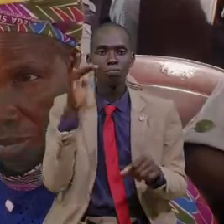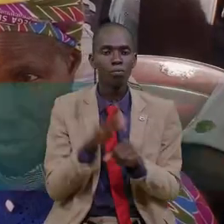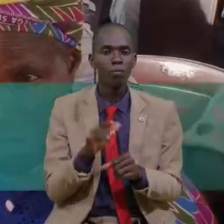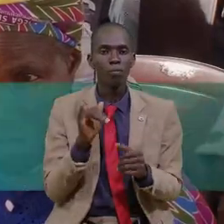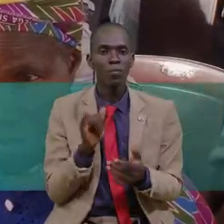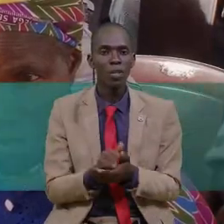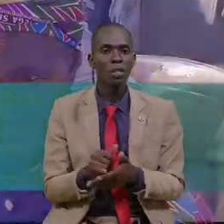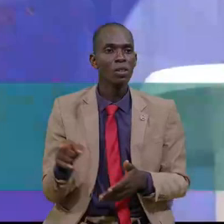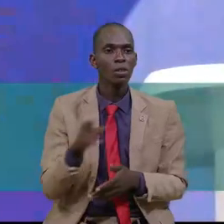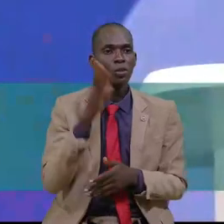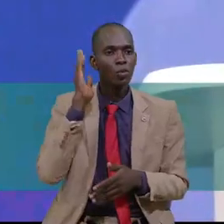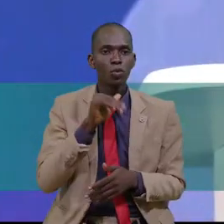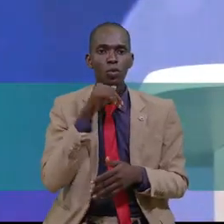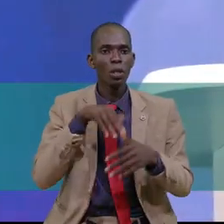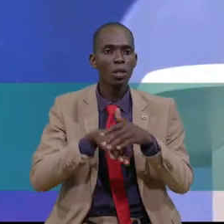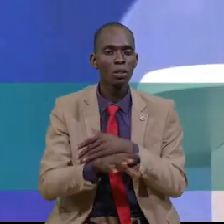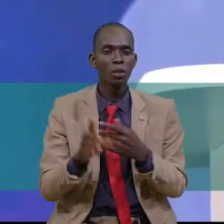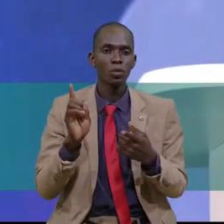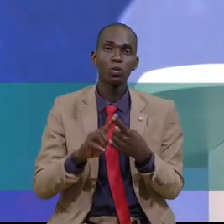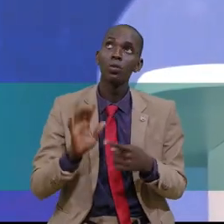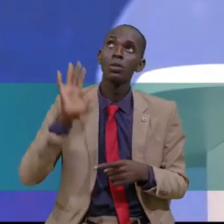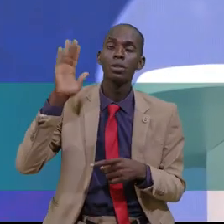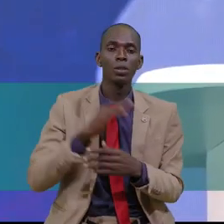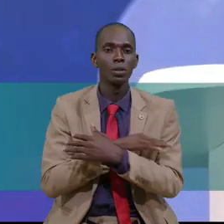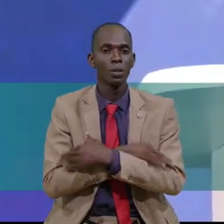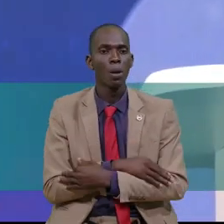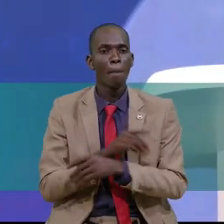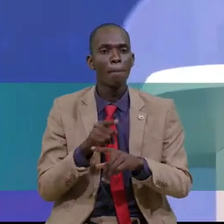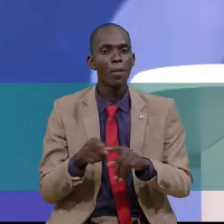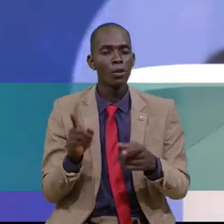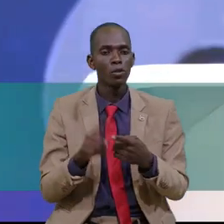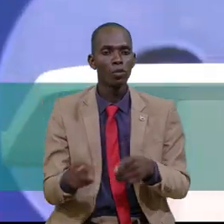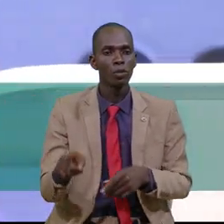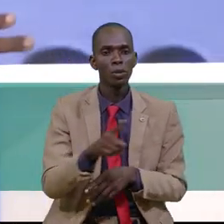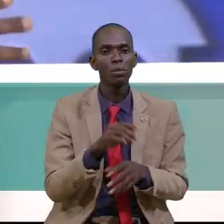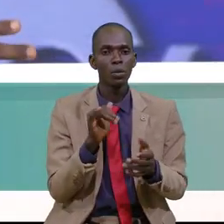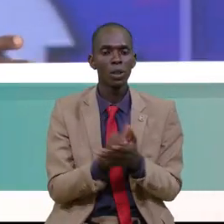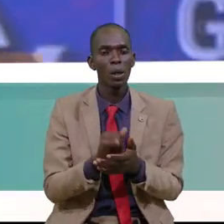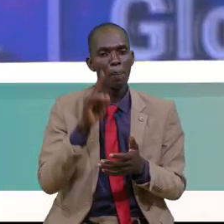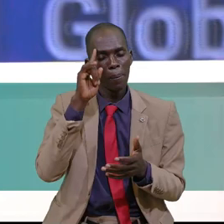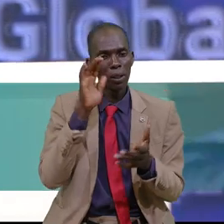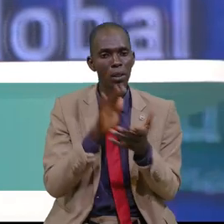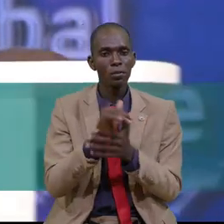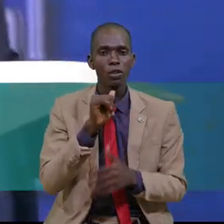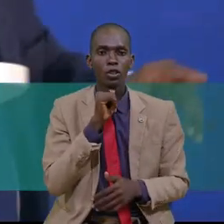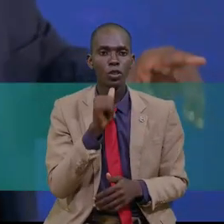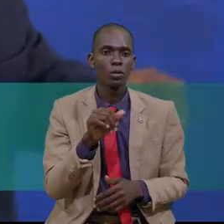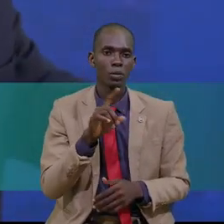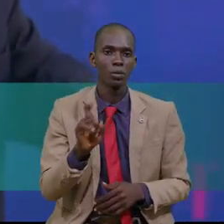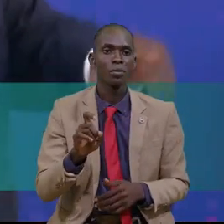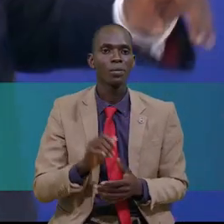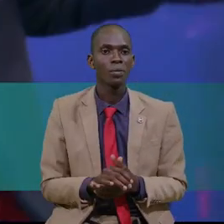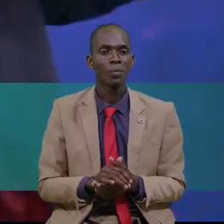not enter into his rest, but to them that believed not.